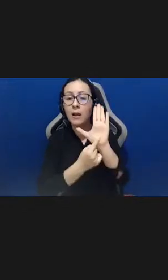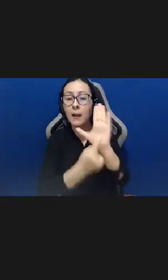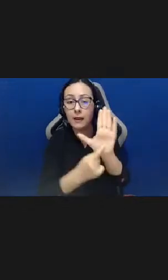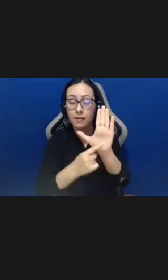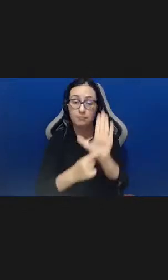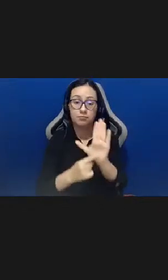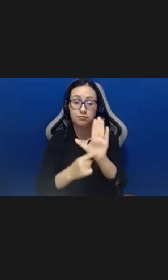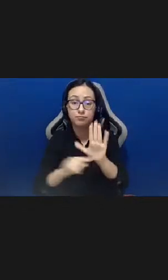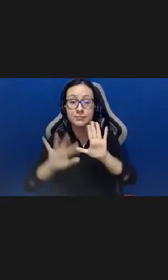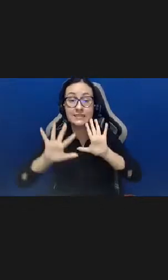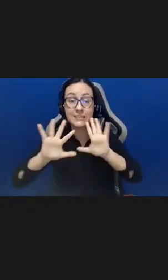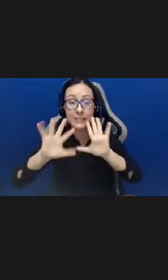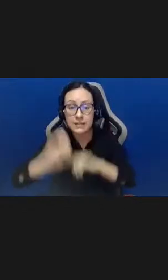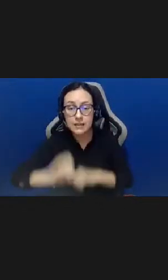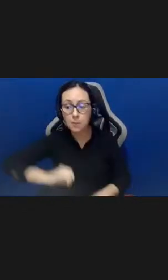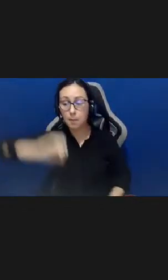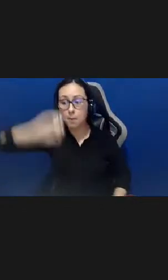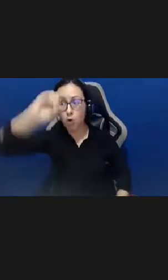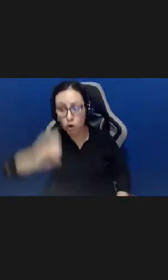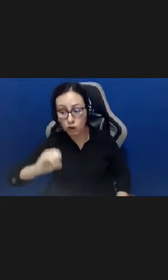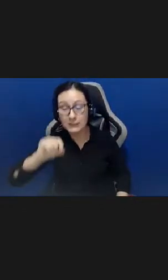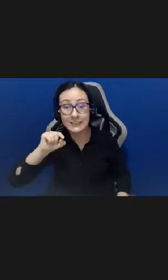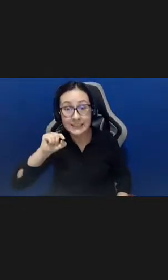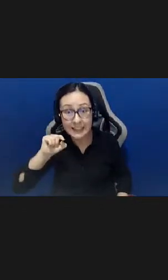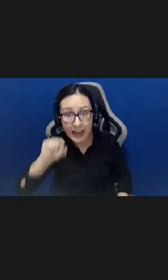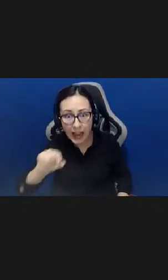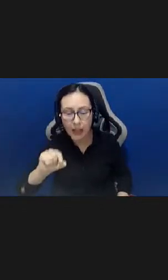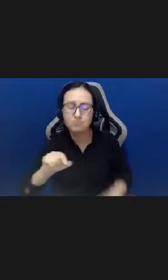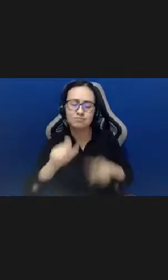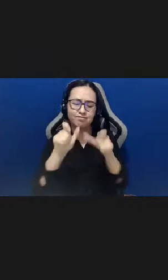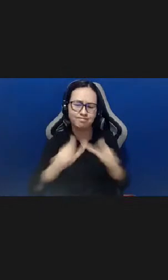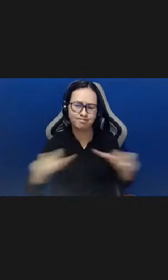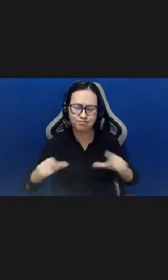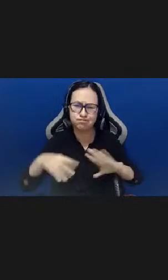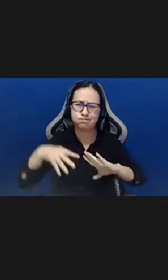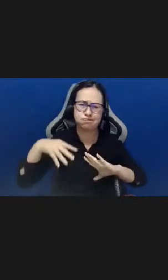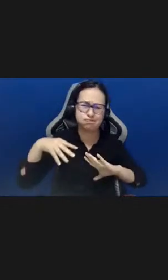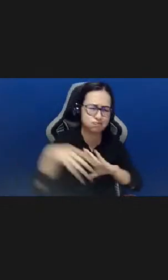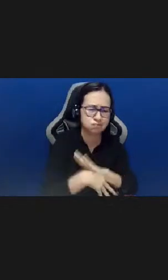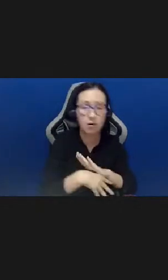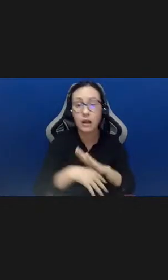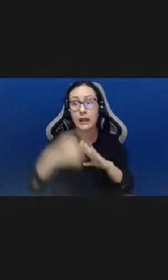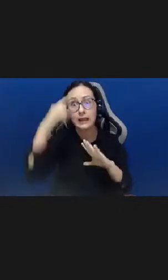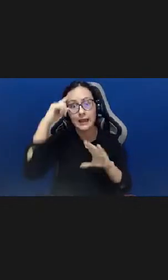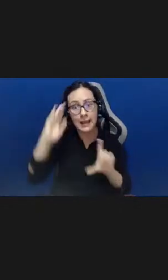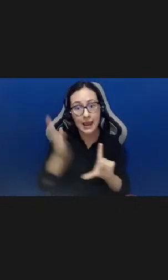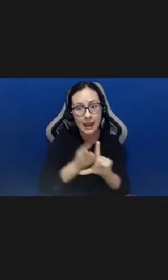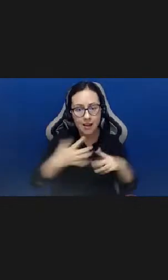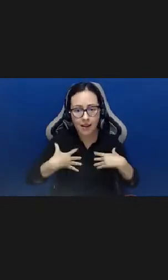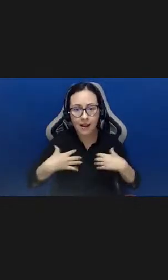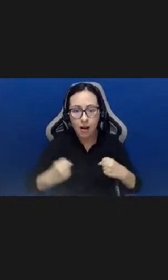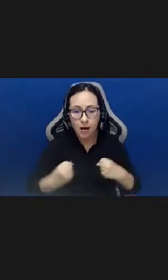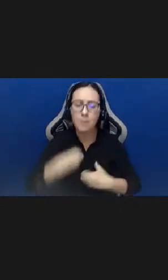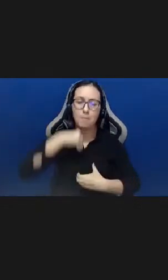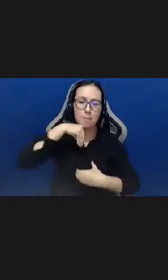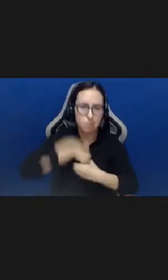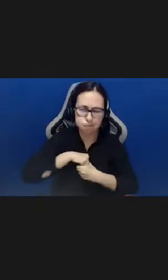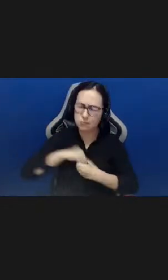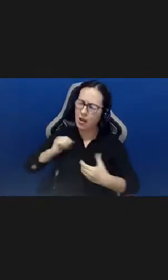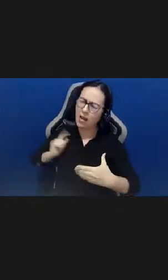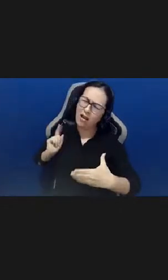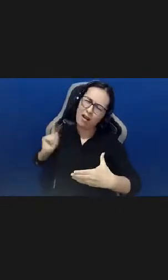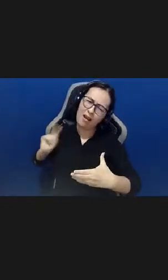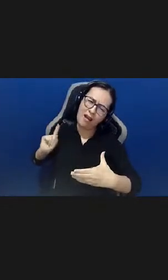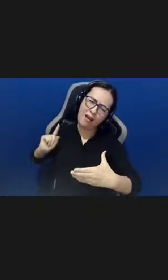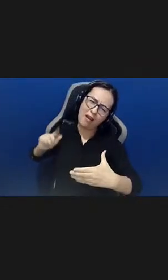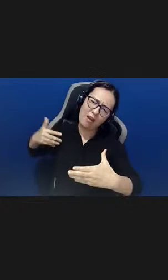and those are the ones that have pre-existing mental and physical conditions. So those are the ones that will need our specific help. And this is, we're